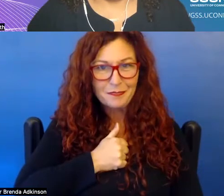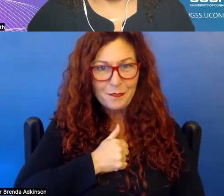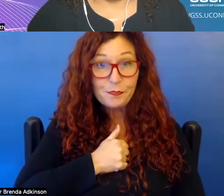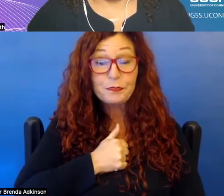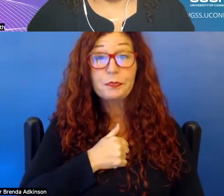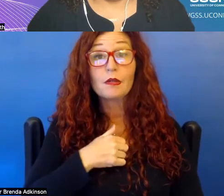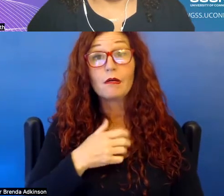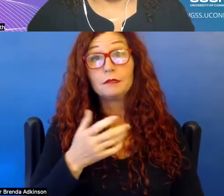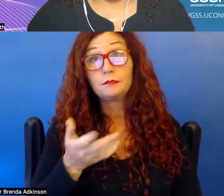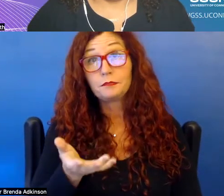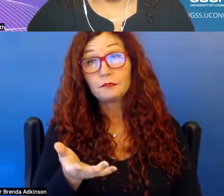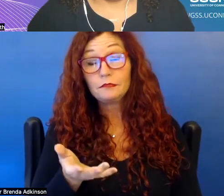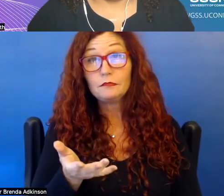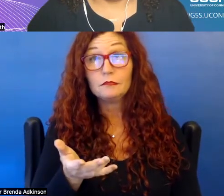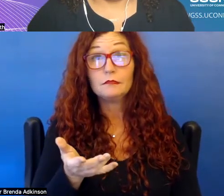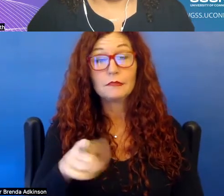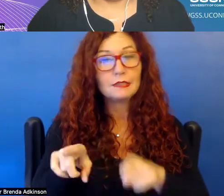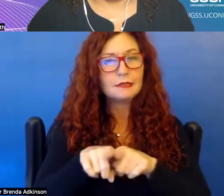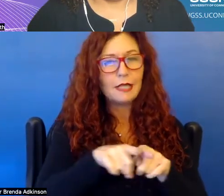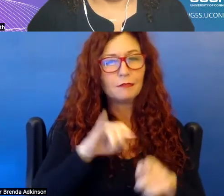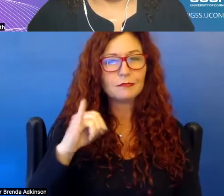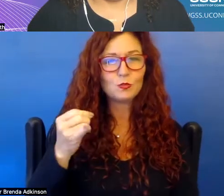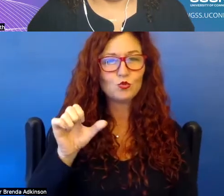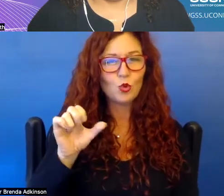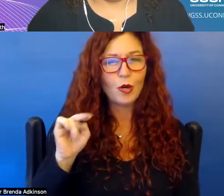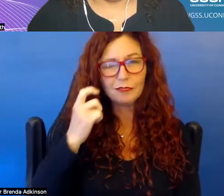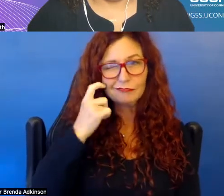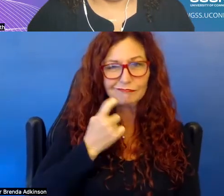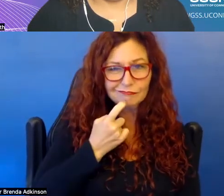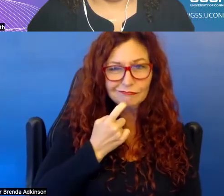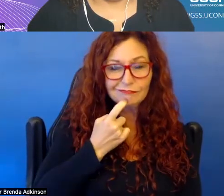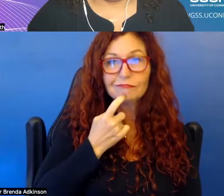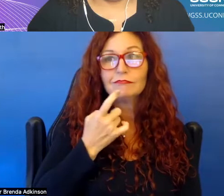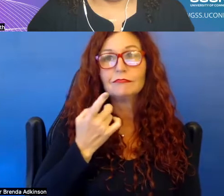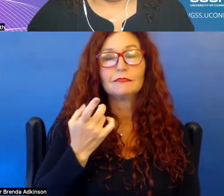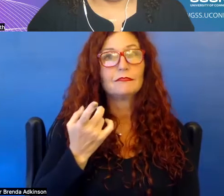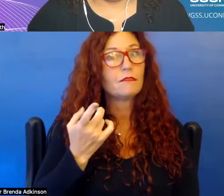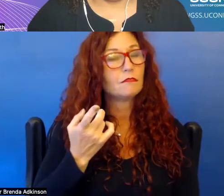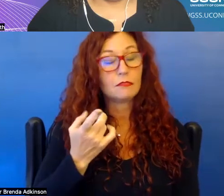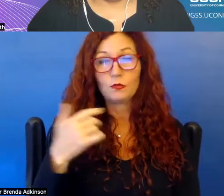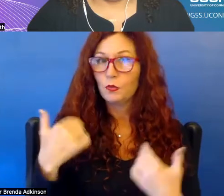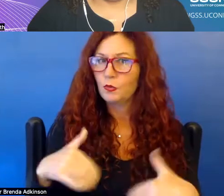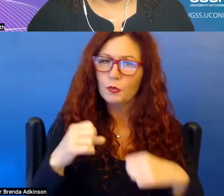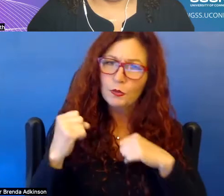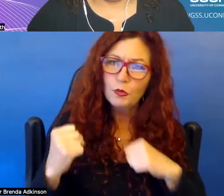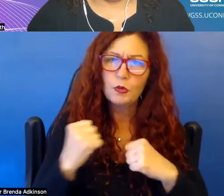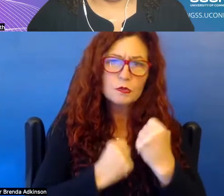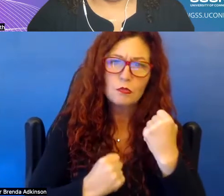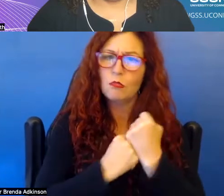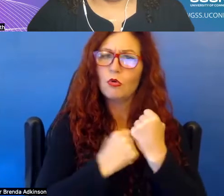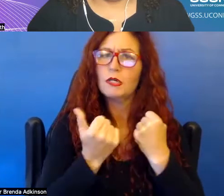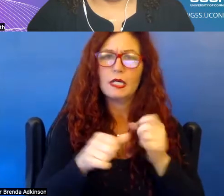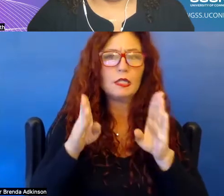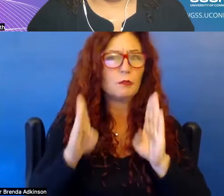important that people are, I fully support anyone who's able to come out, to be out, I